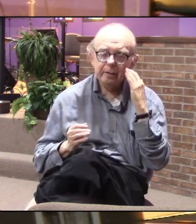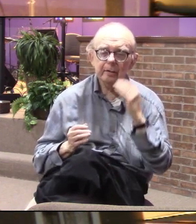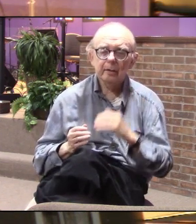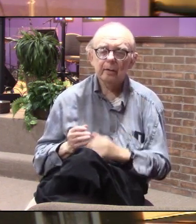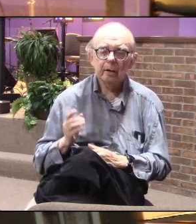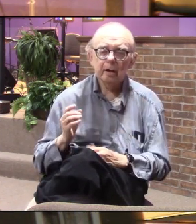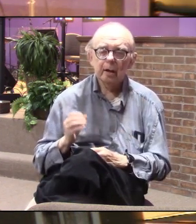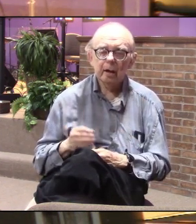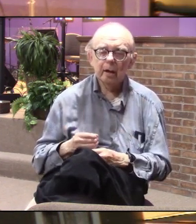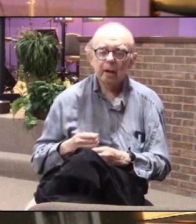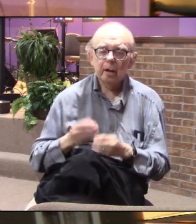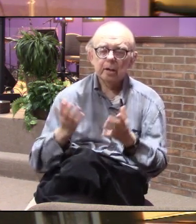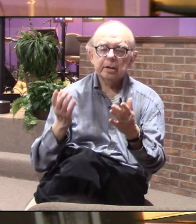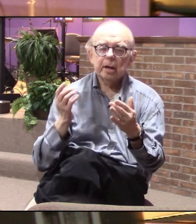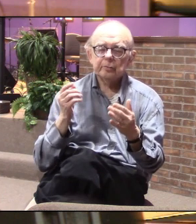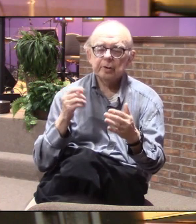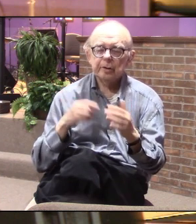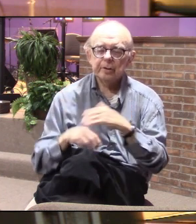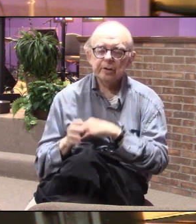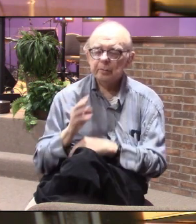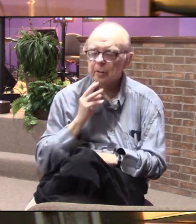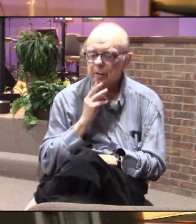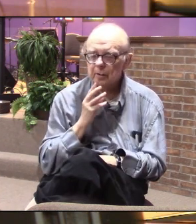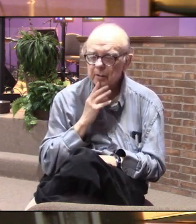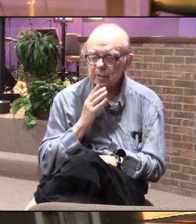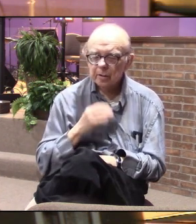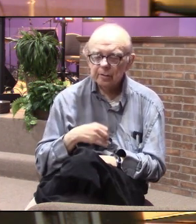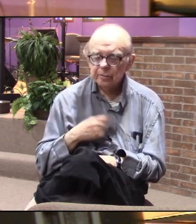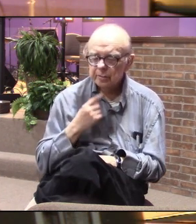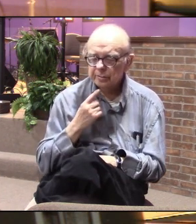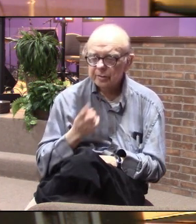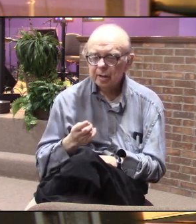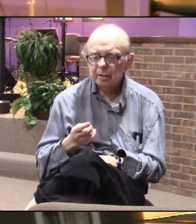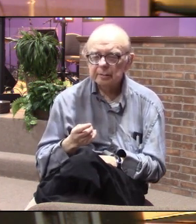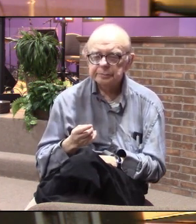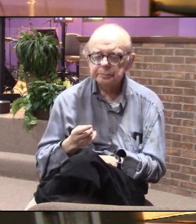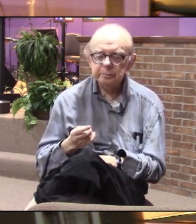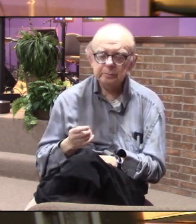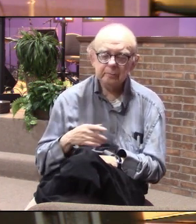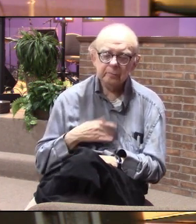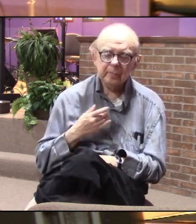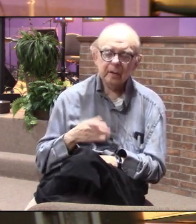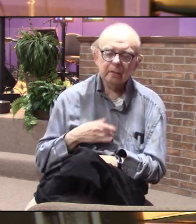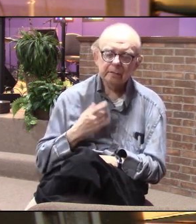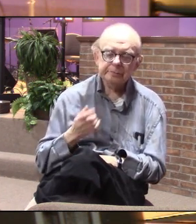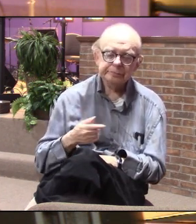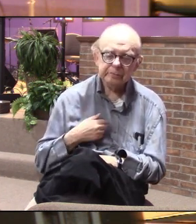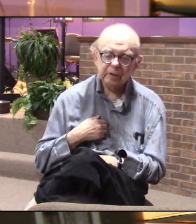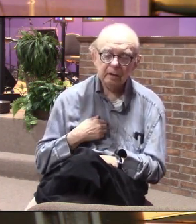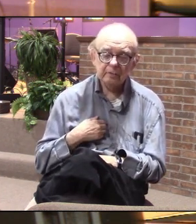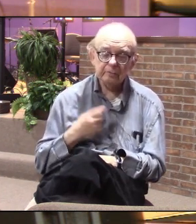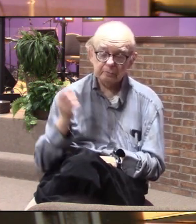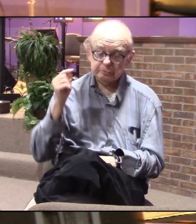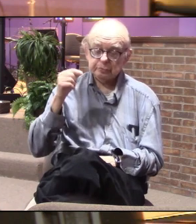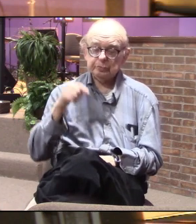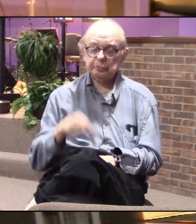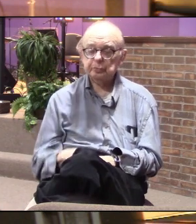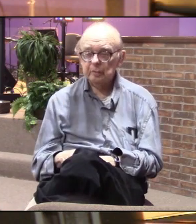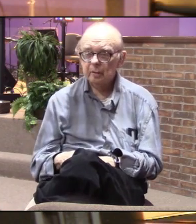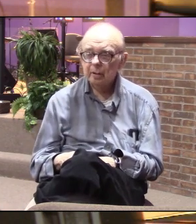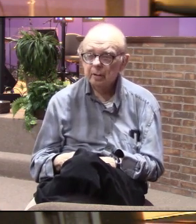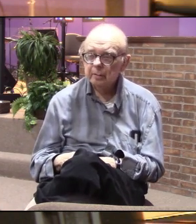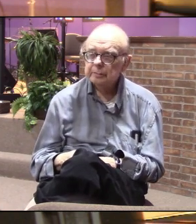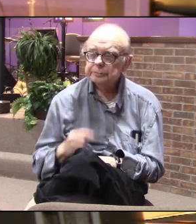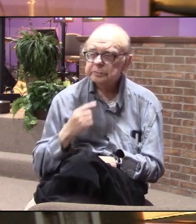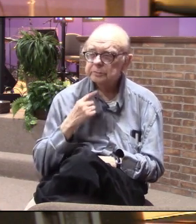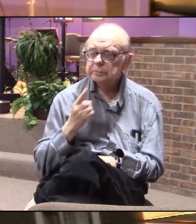You cast me into the deep water, Jonah said. Feeling that I've hit rock bottom. I've